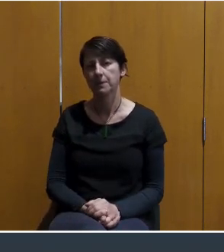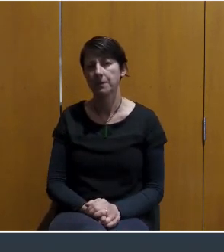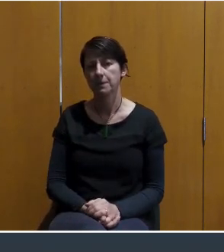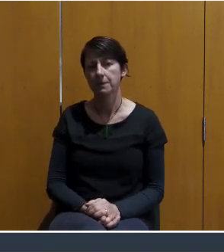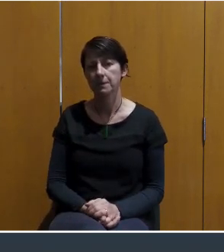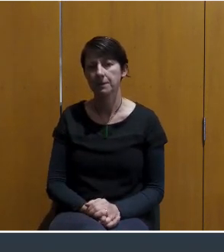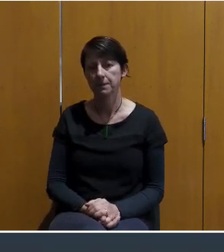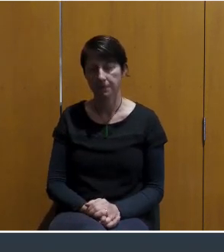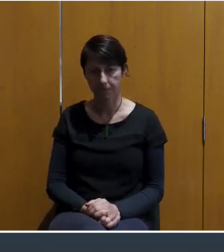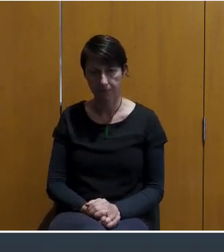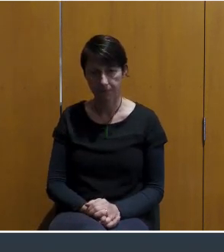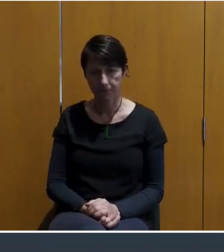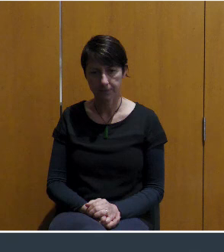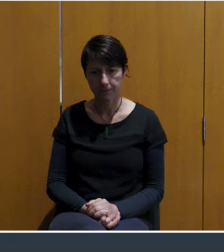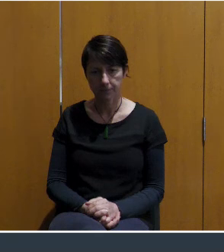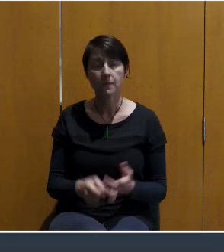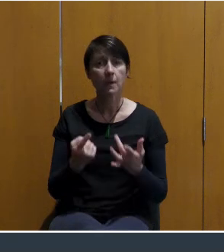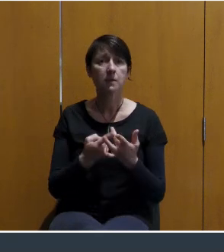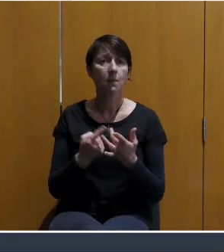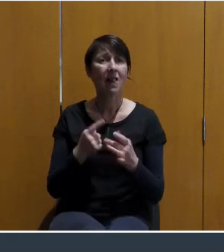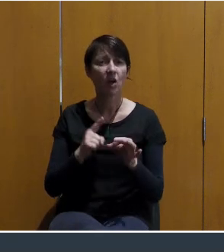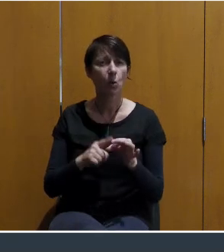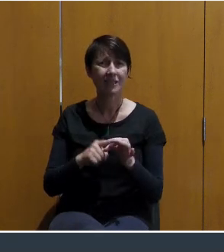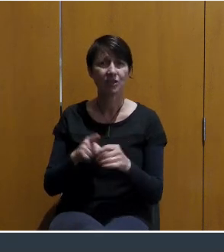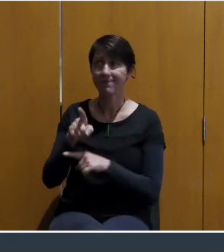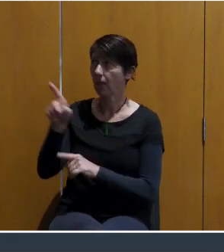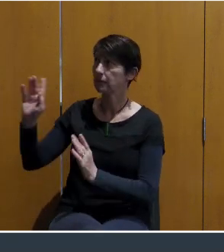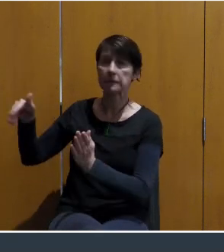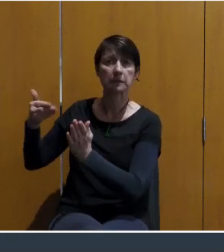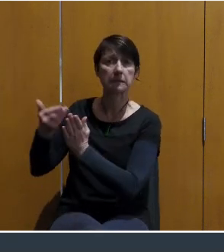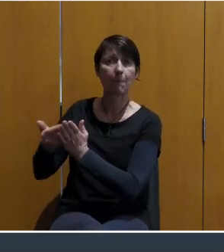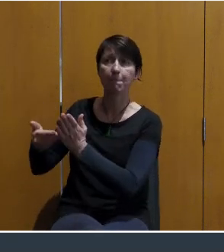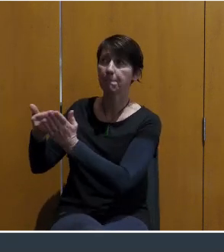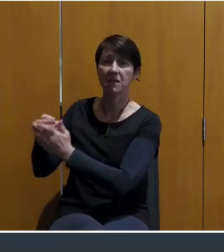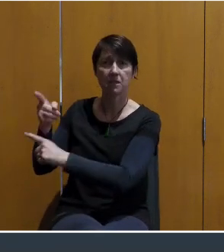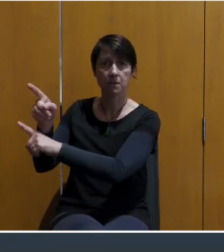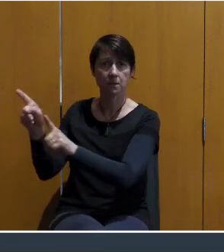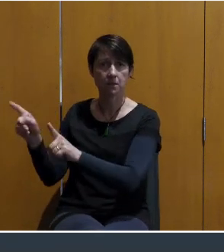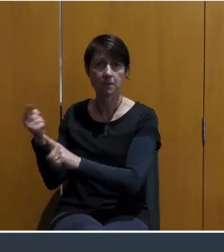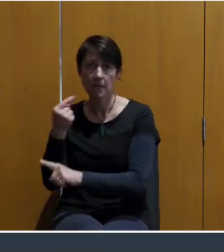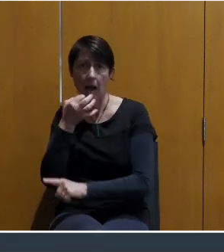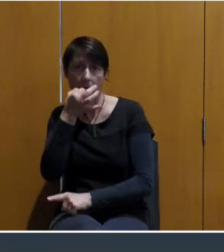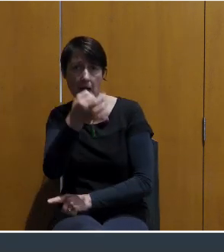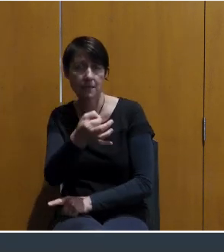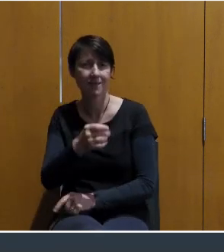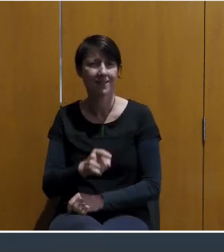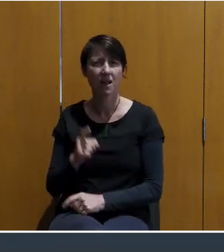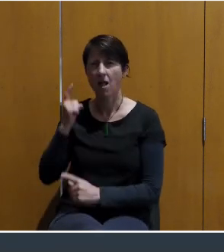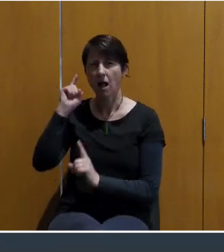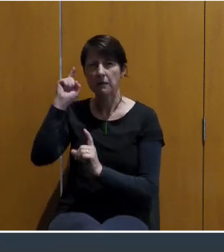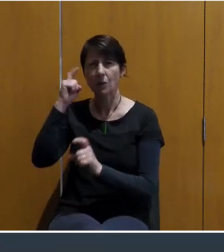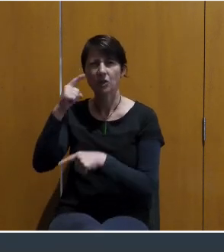A couple of other questions raised by submitters. There was concern about menacing dogs being released